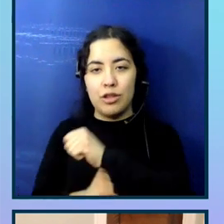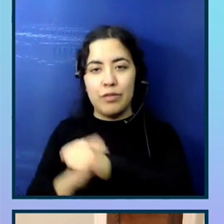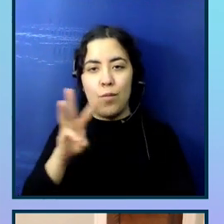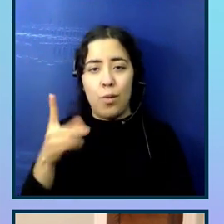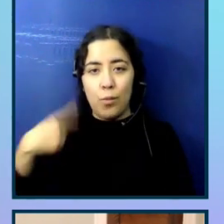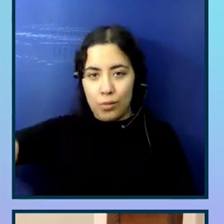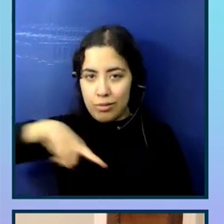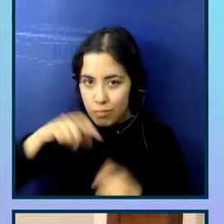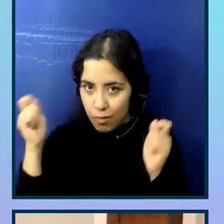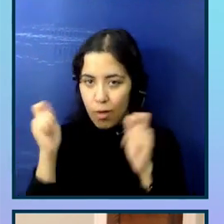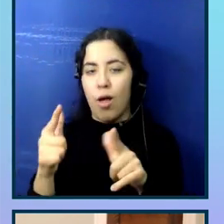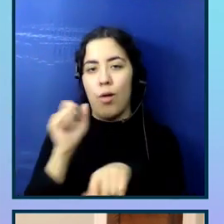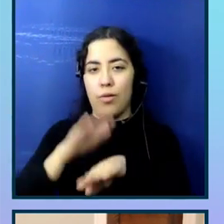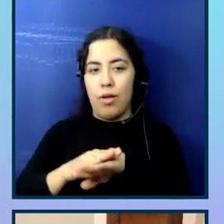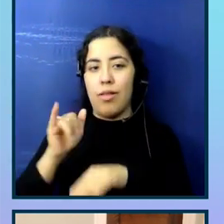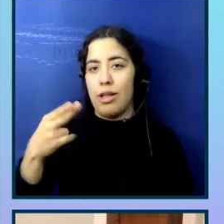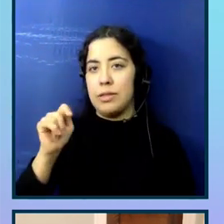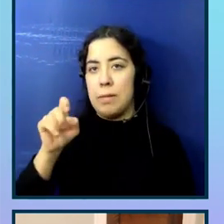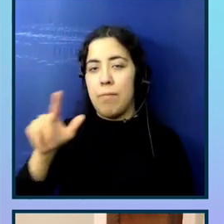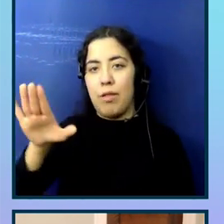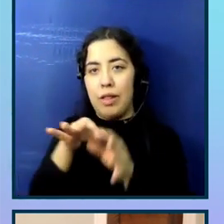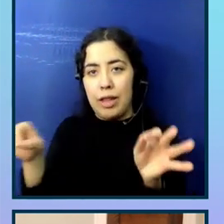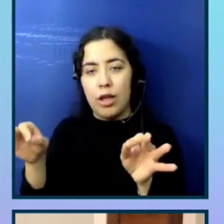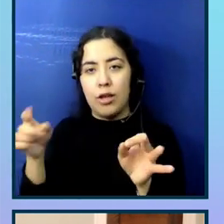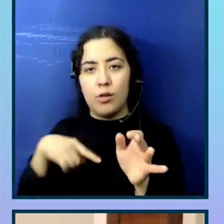on. It is the language that binds us all together.